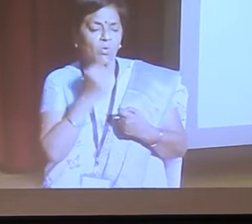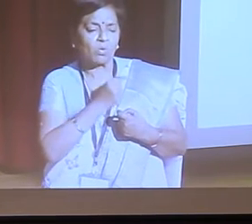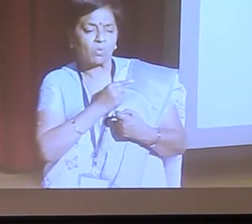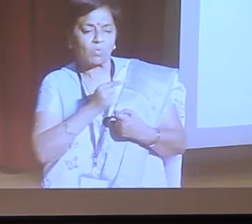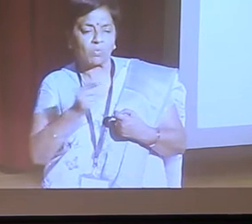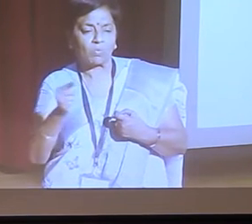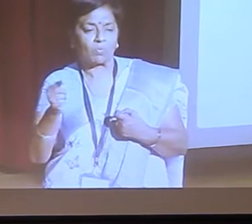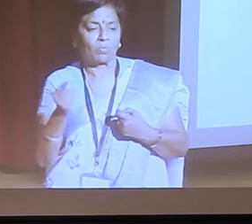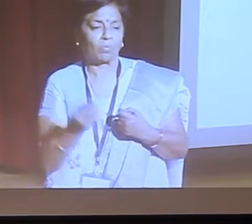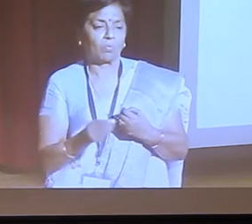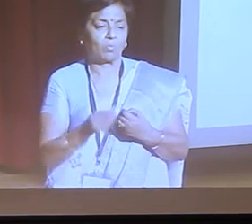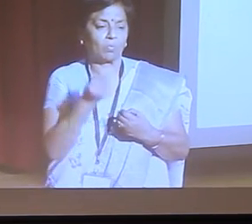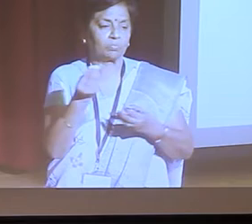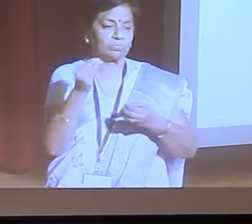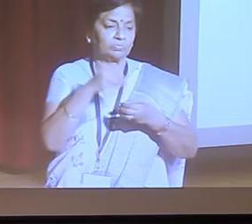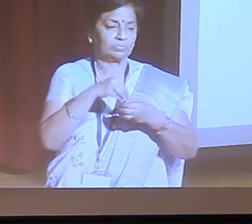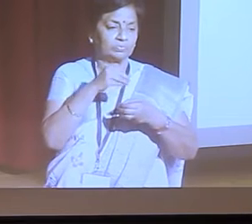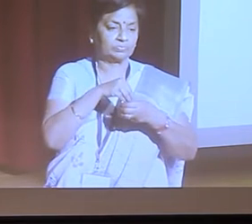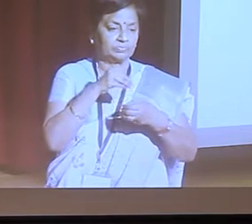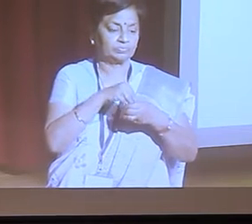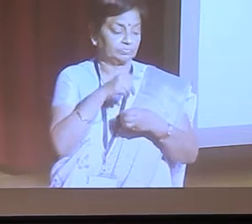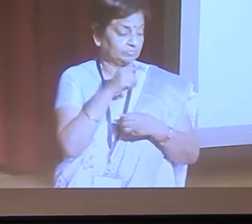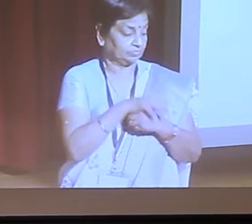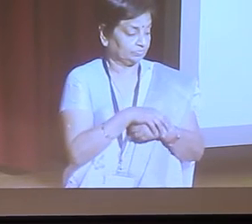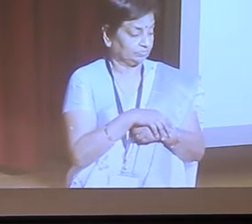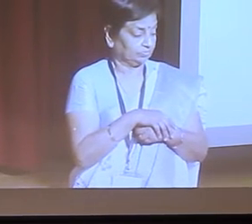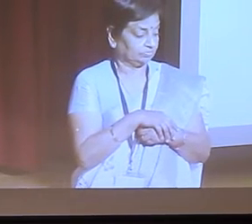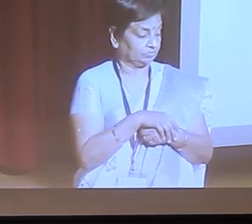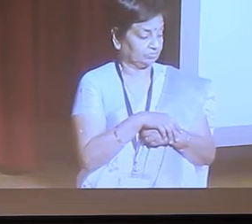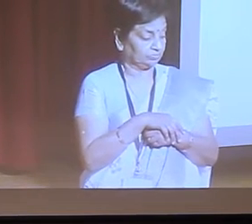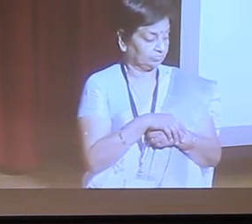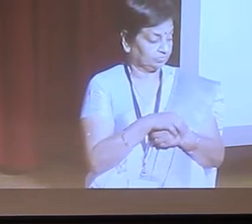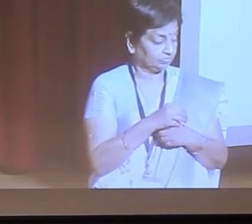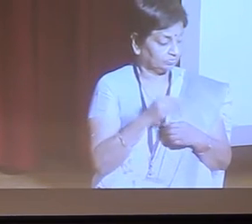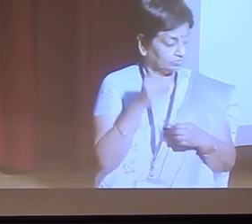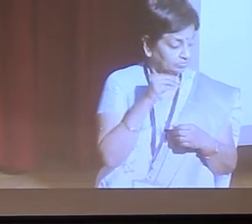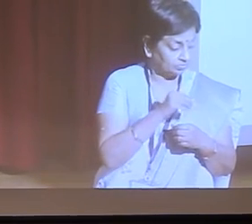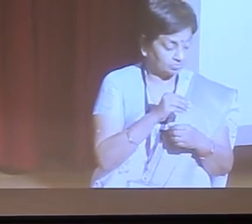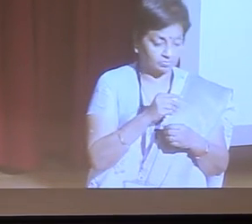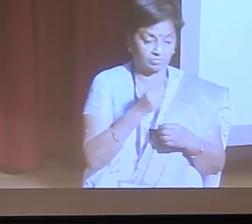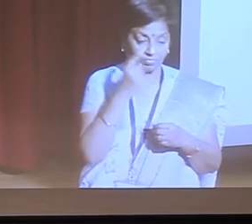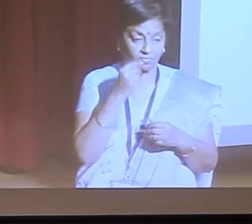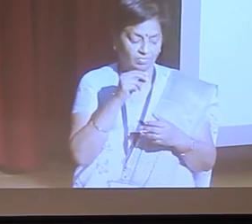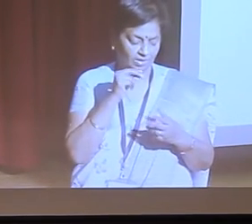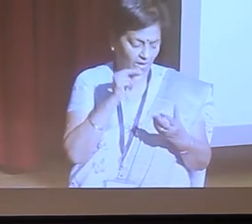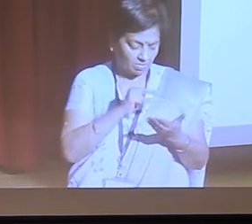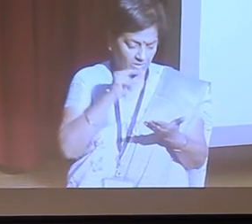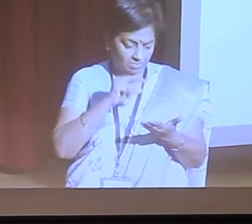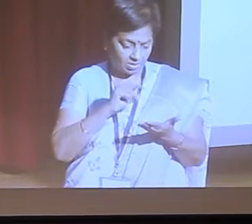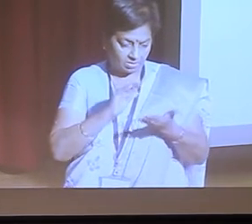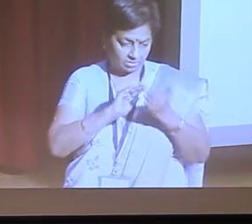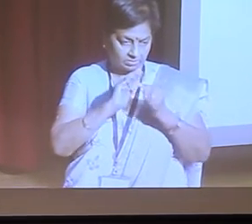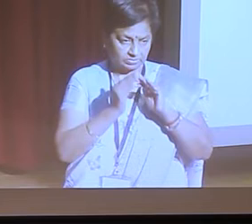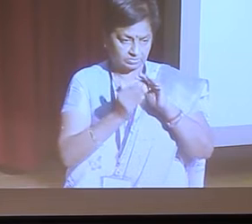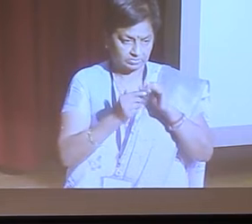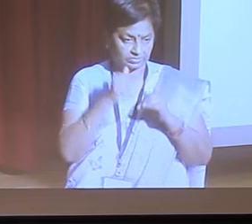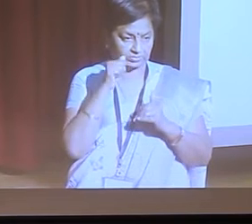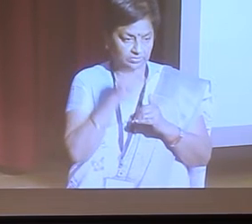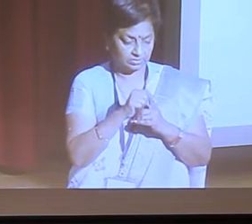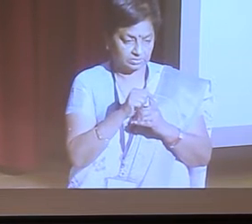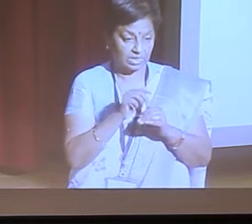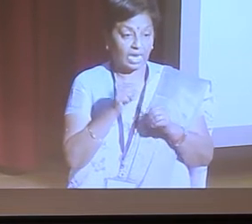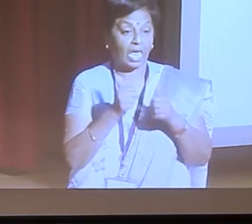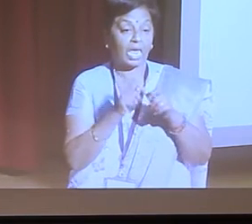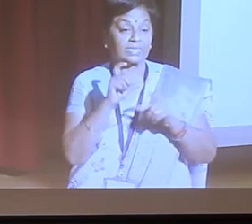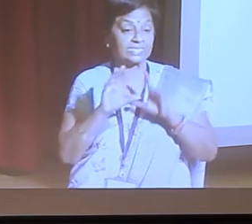by adding audio description, smart pens and pen print are the most common. Here is a smart pen in